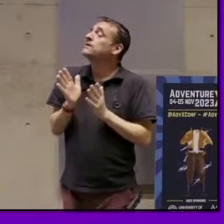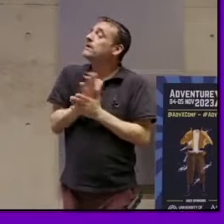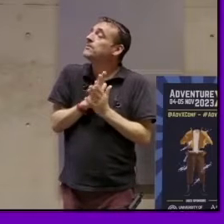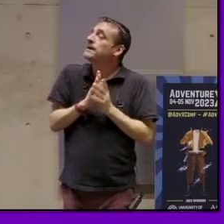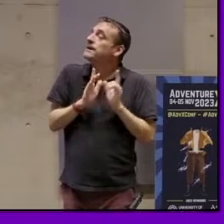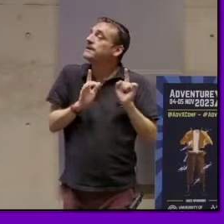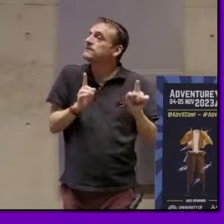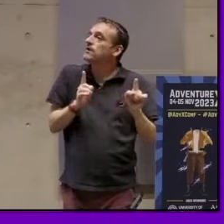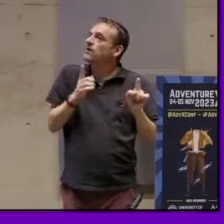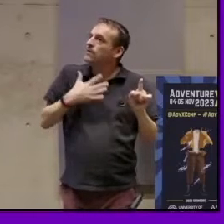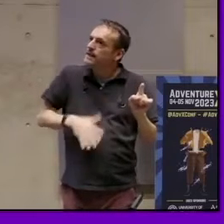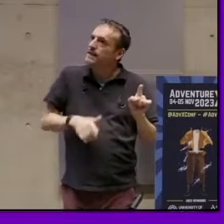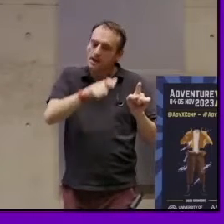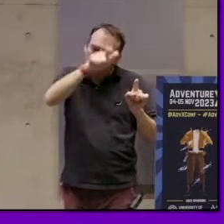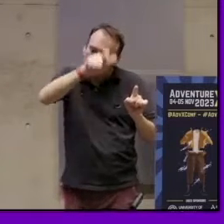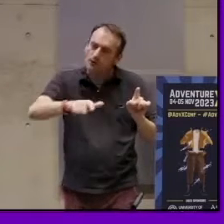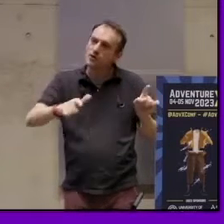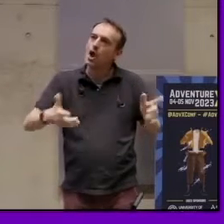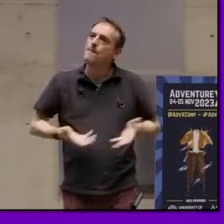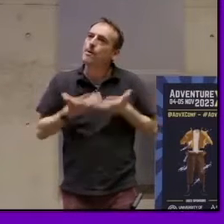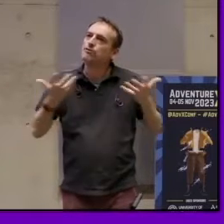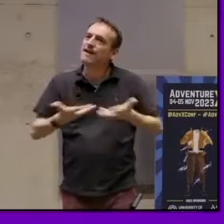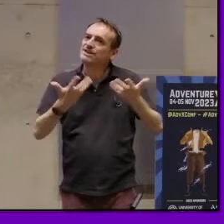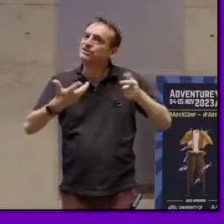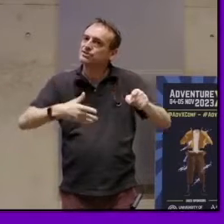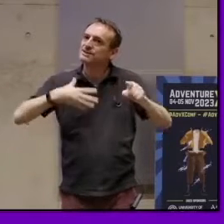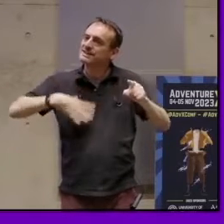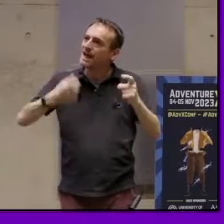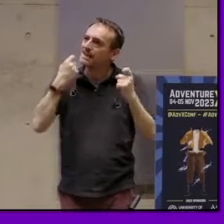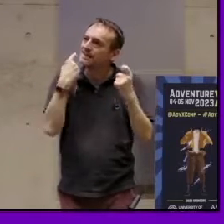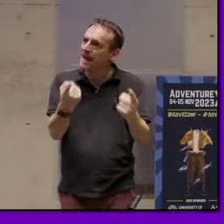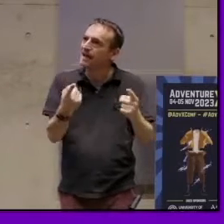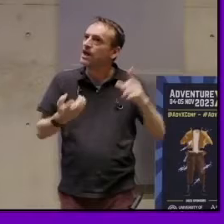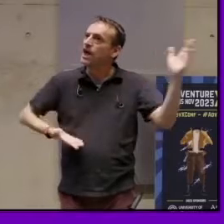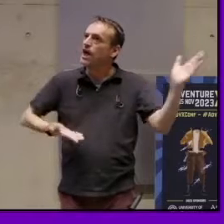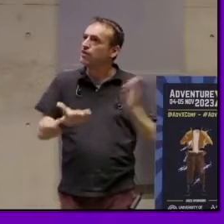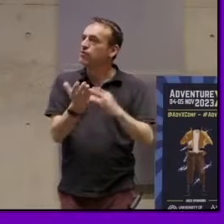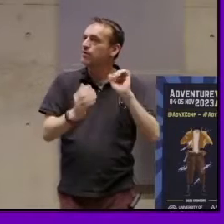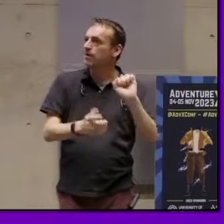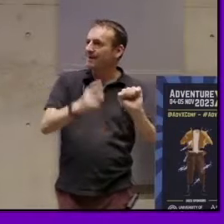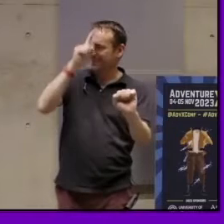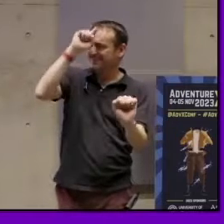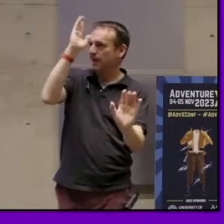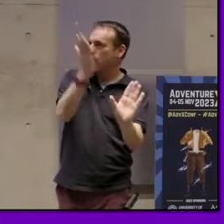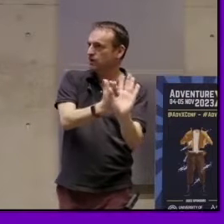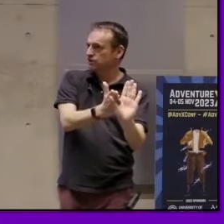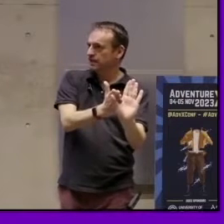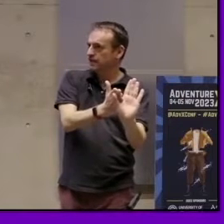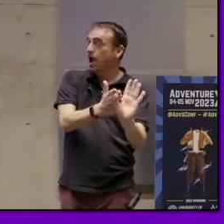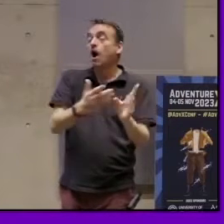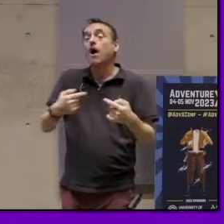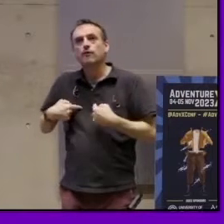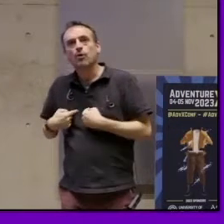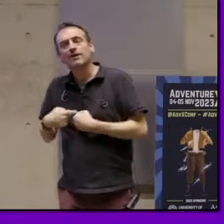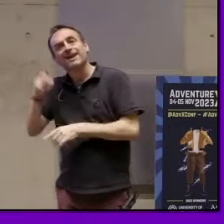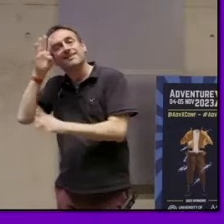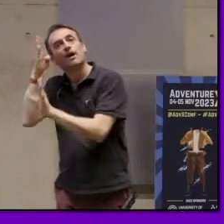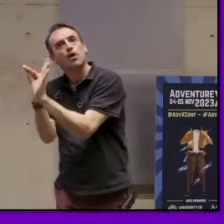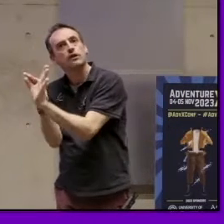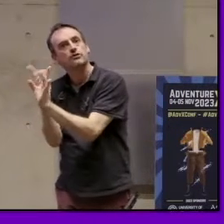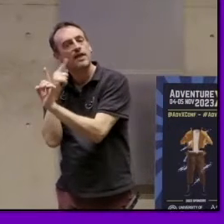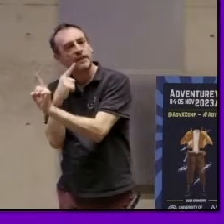their motivations. Okay? I want to put that in fucking air quotes as well. And through their psychology. I believe in psychology, in therapy,